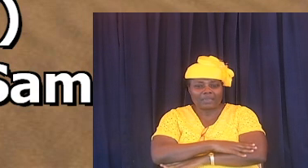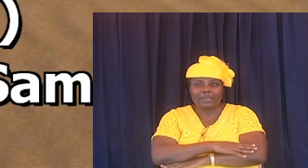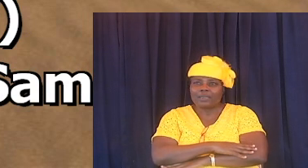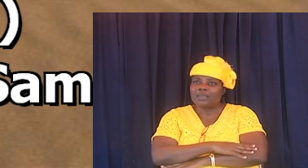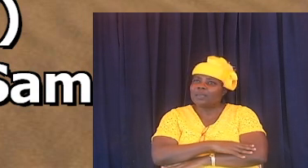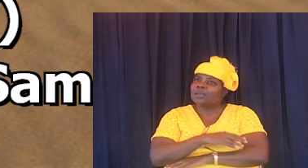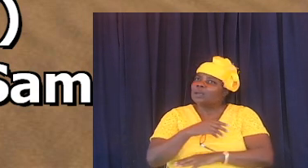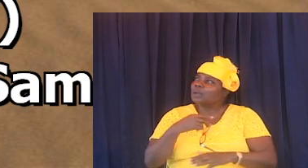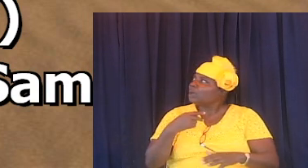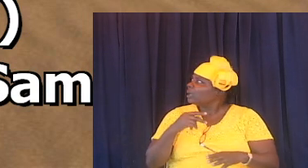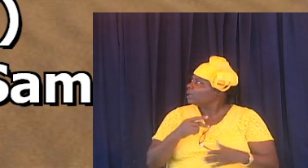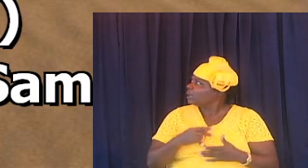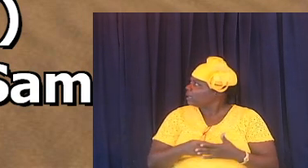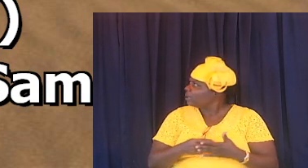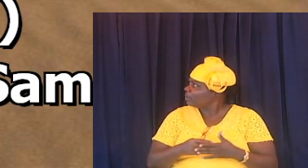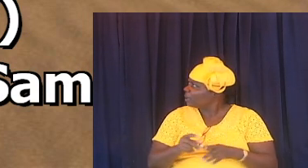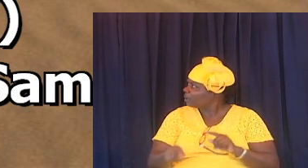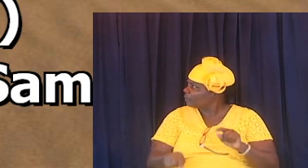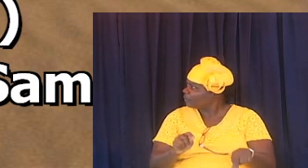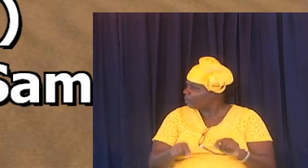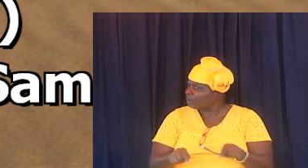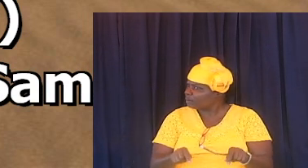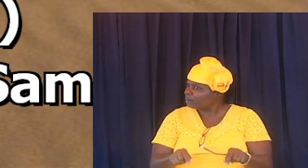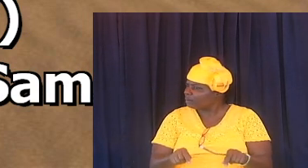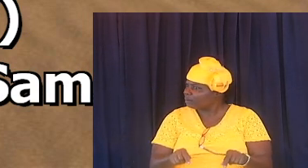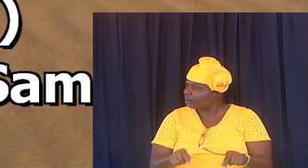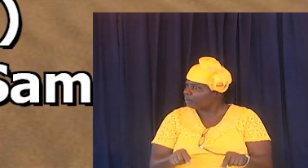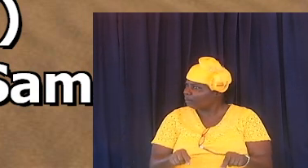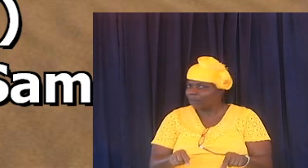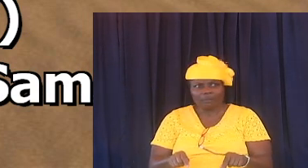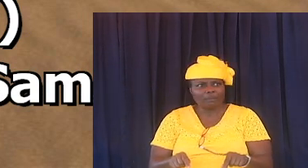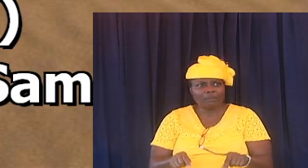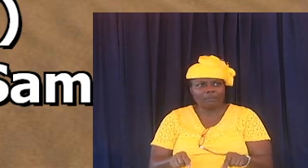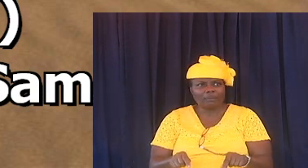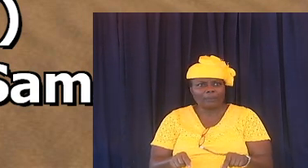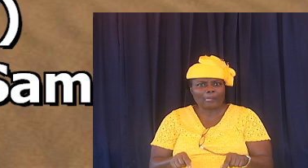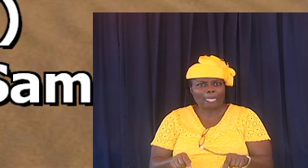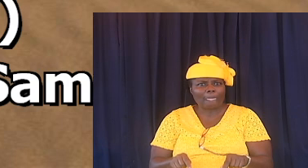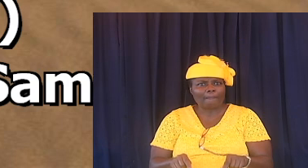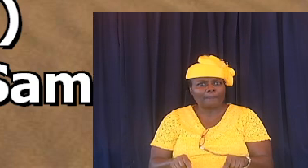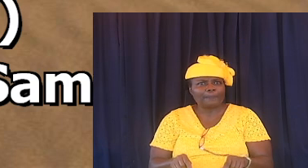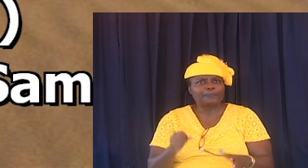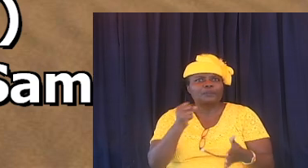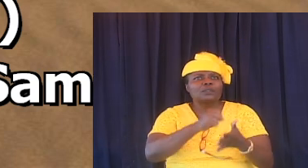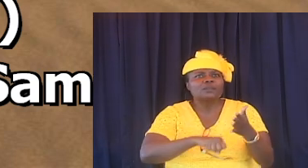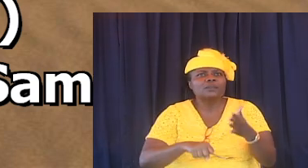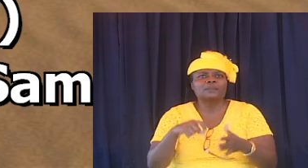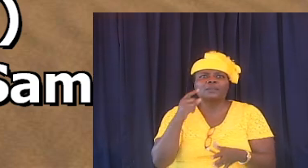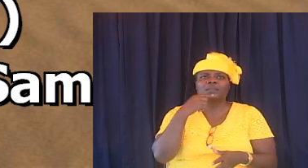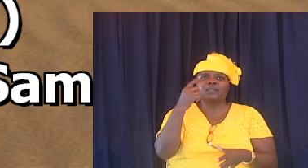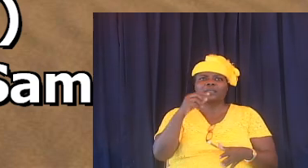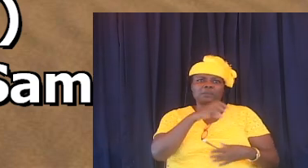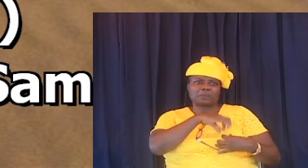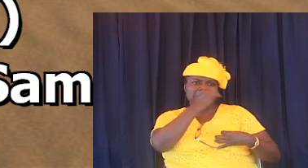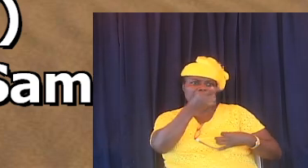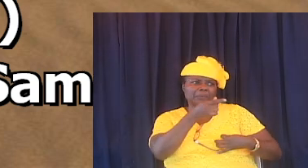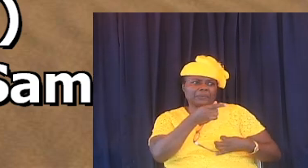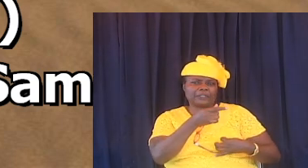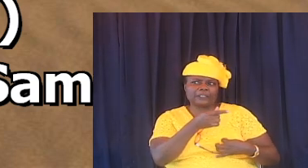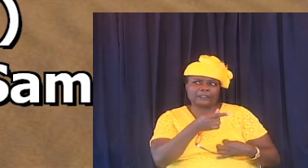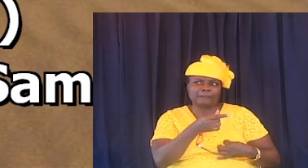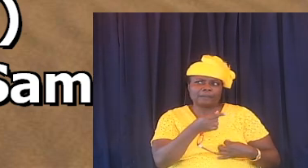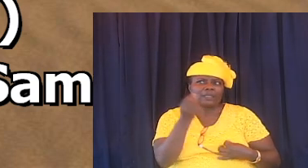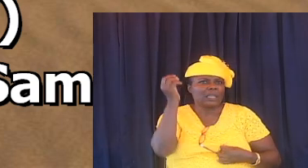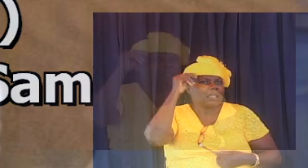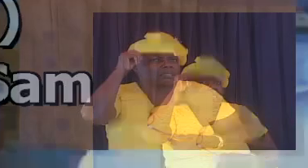the Lord, you know, dropped this scripture in my spirit, I thought